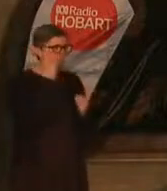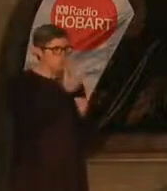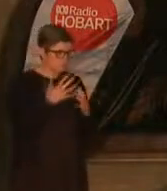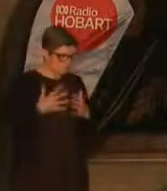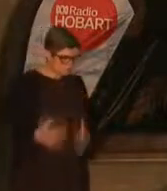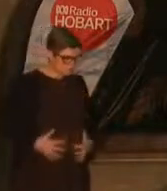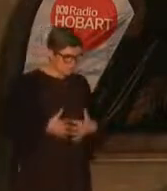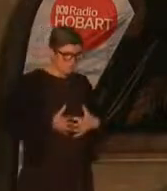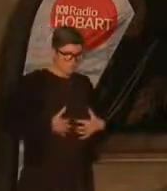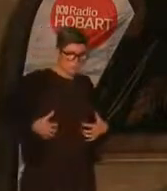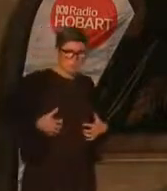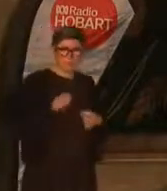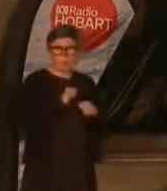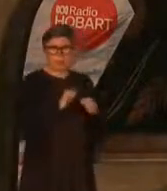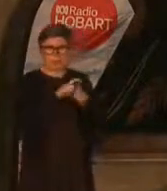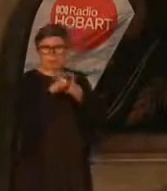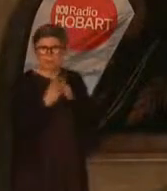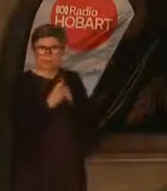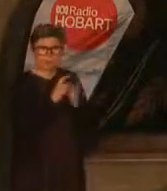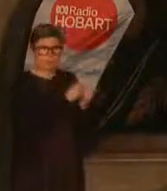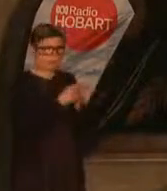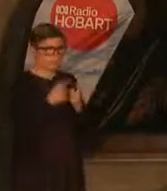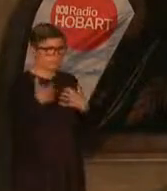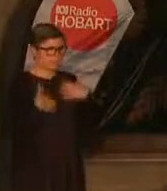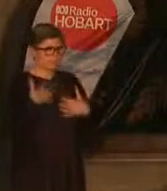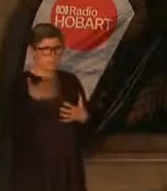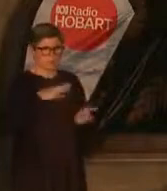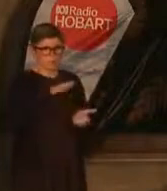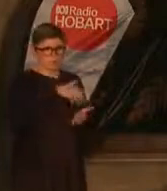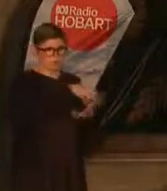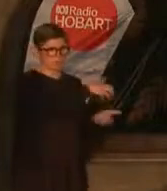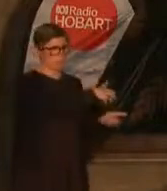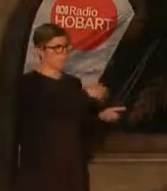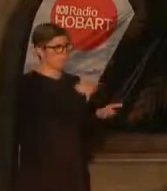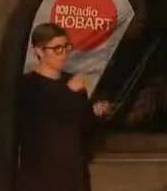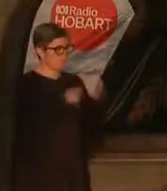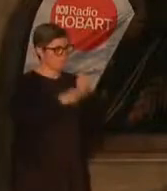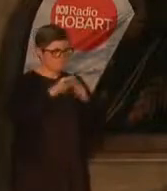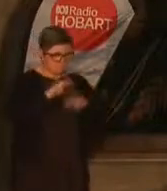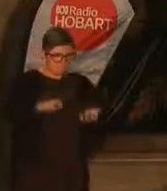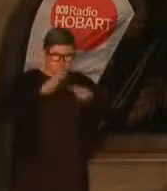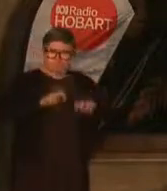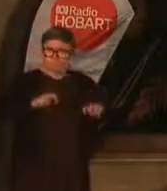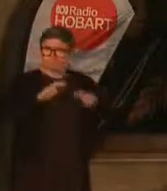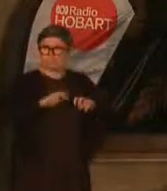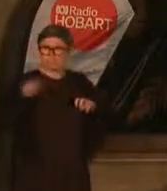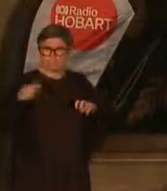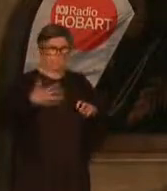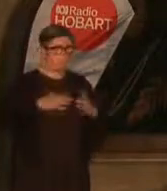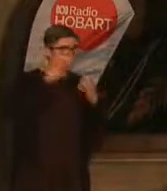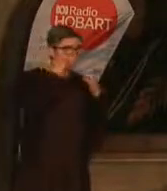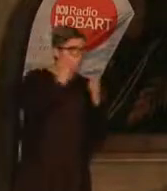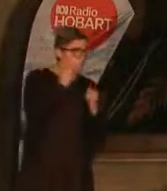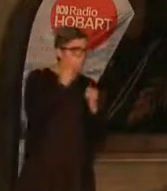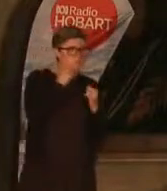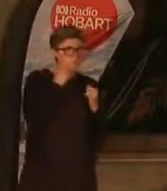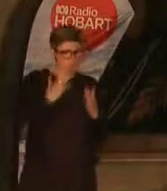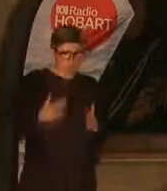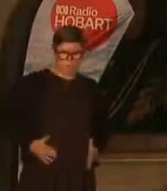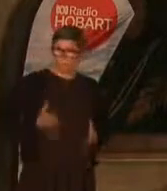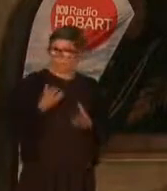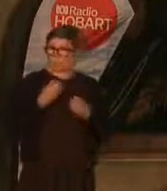cultural material. And that was used as, you know, to, in theories of putting our people on